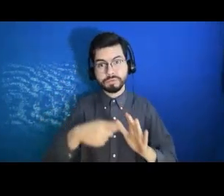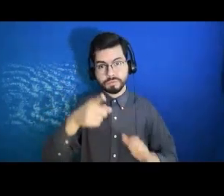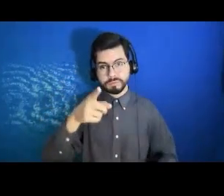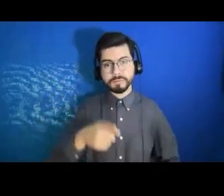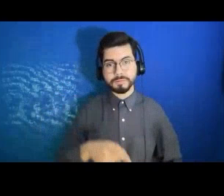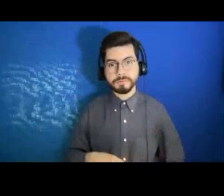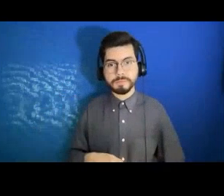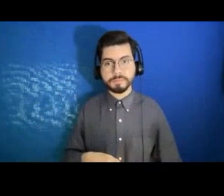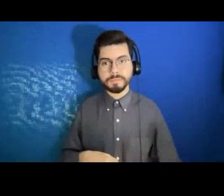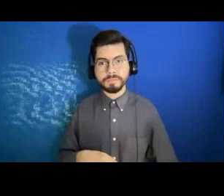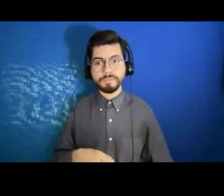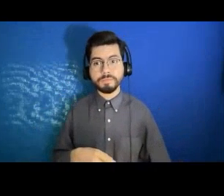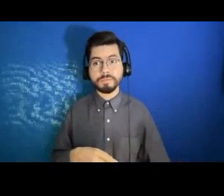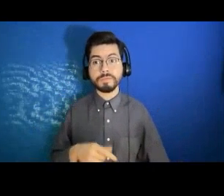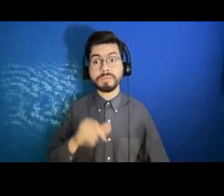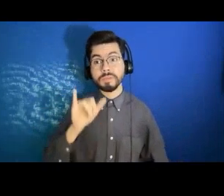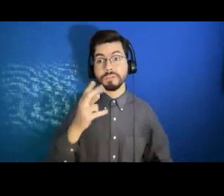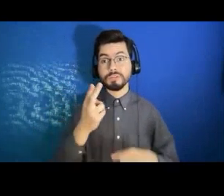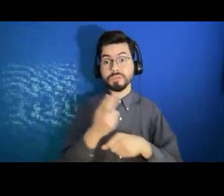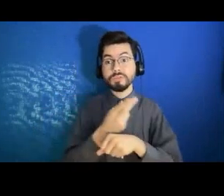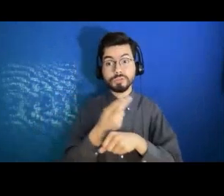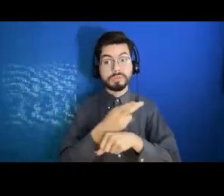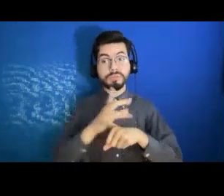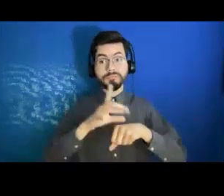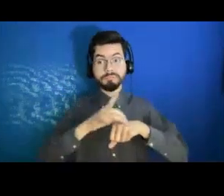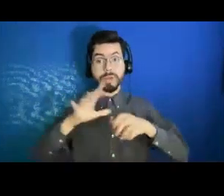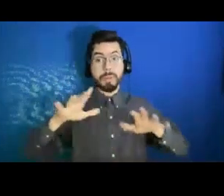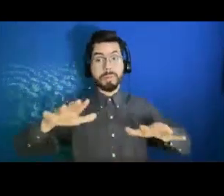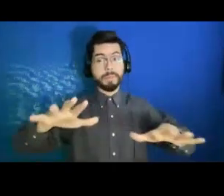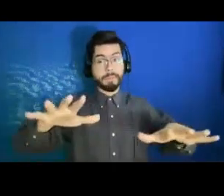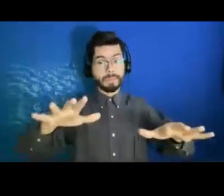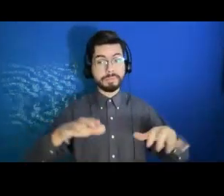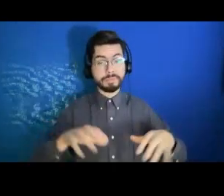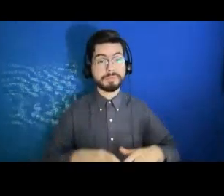No, this is using seismology, seismic waves.